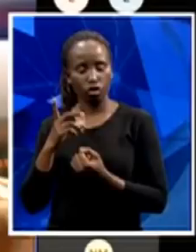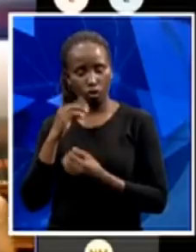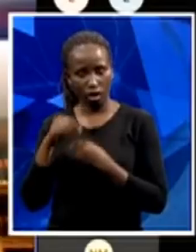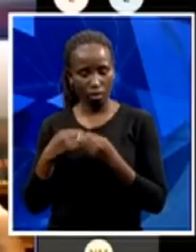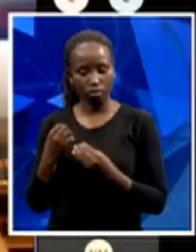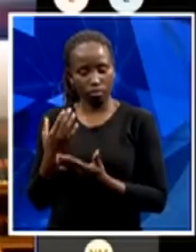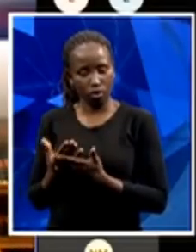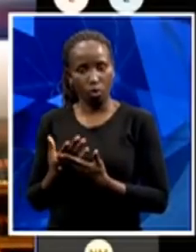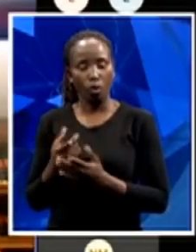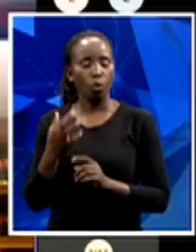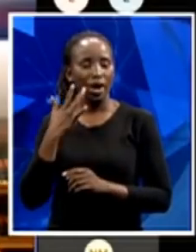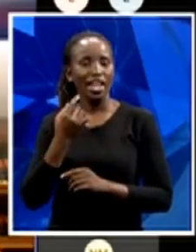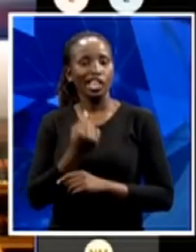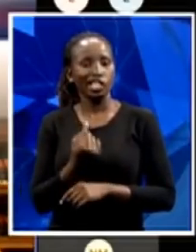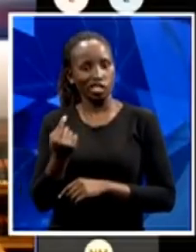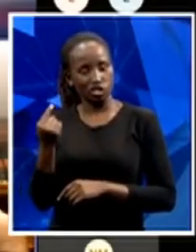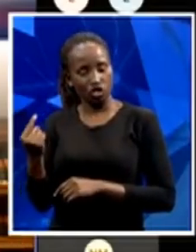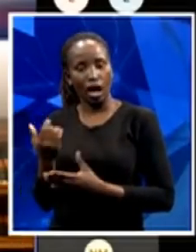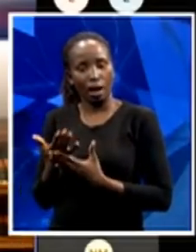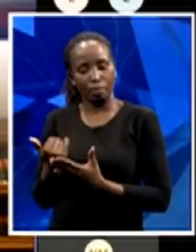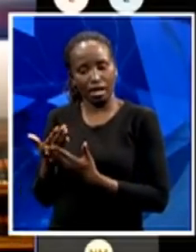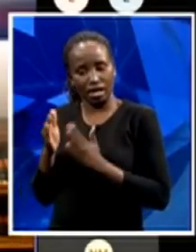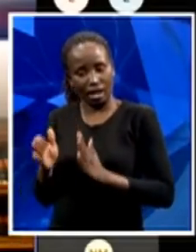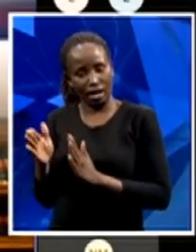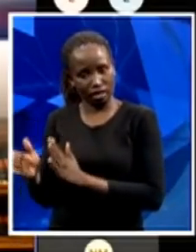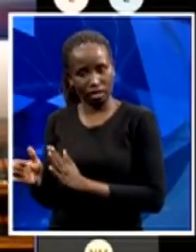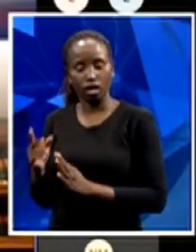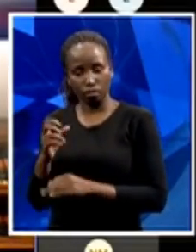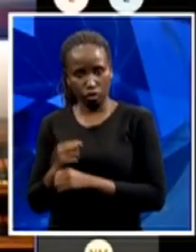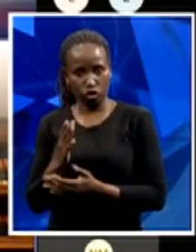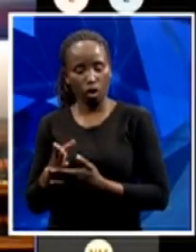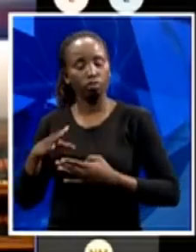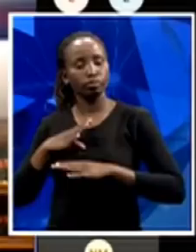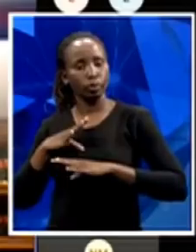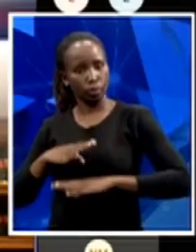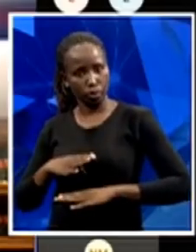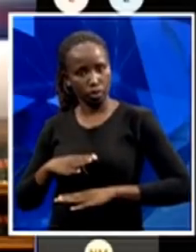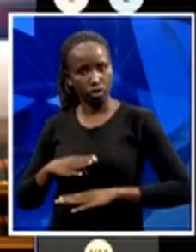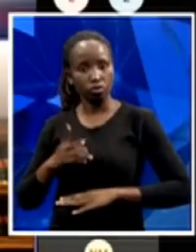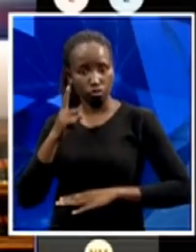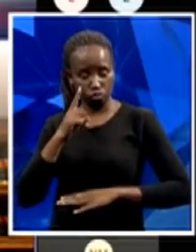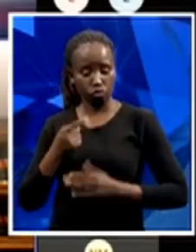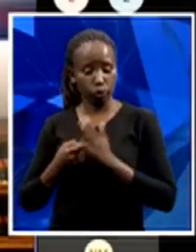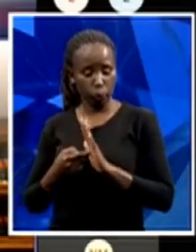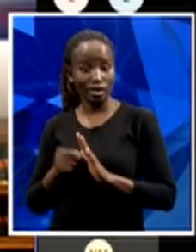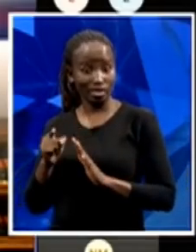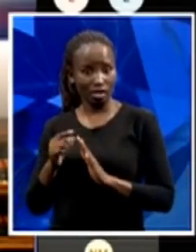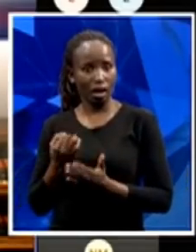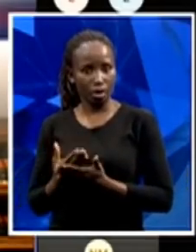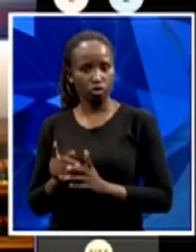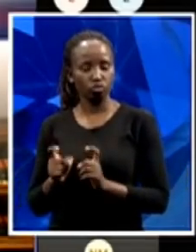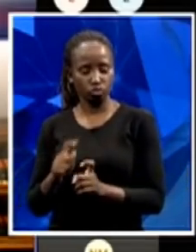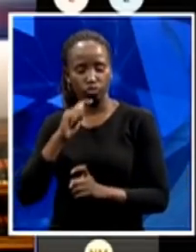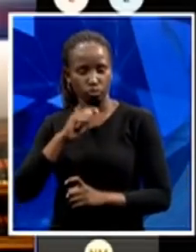court that its application is indeed urgent. And in this regard, this court in Khoza versus the Minister of